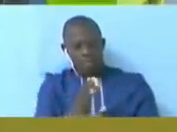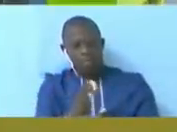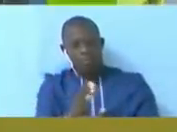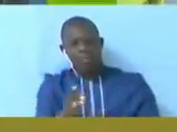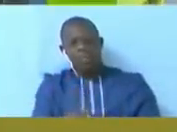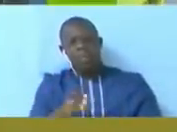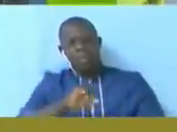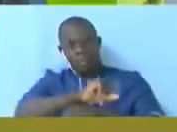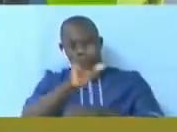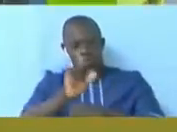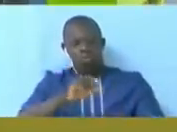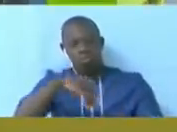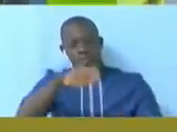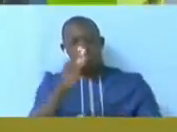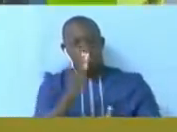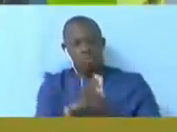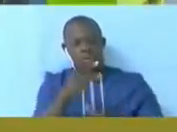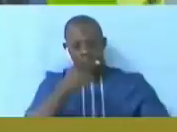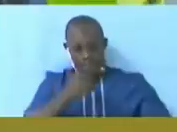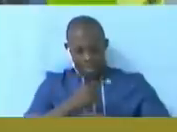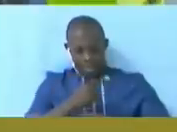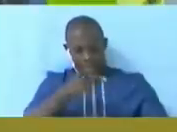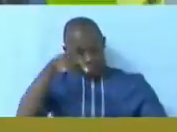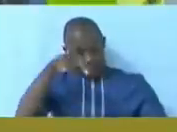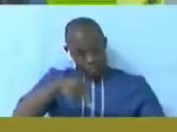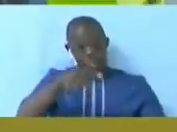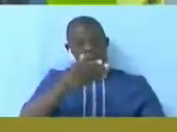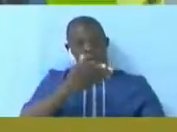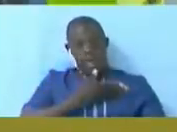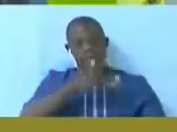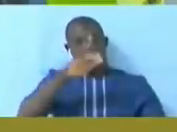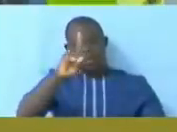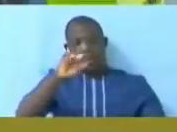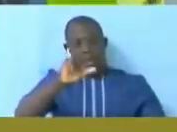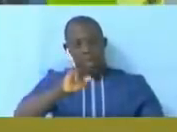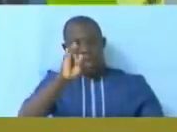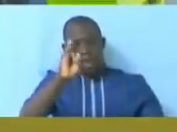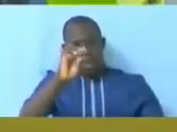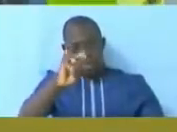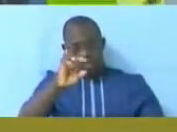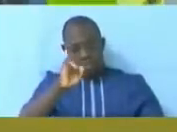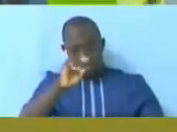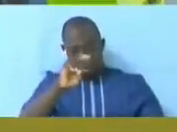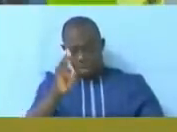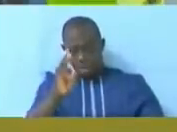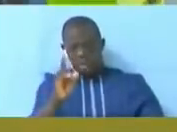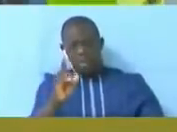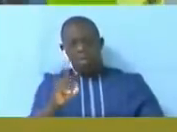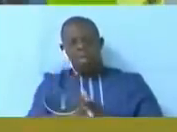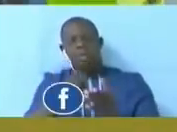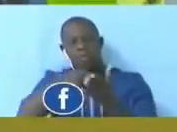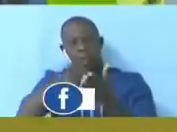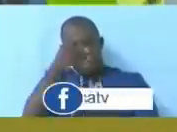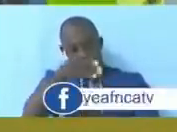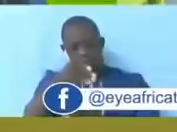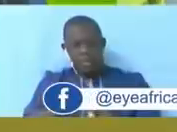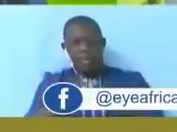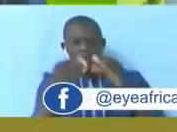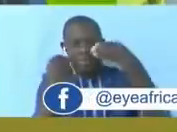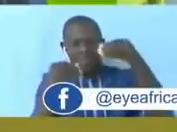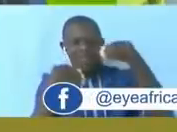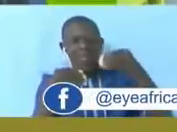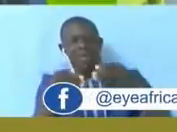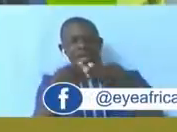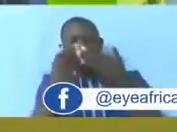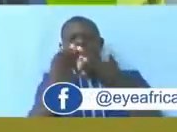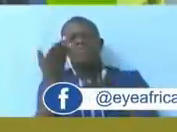Sorry? He went to Freetown. Another Freetown, Saralian Banco Gang. And he purchased the diamonds there. Ayanin diamond ol Sanje. And he was given his certificate of origin. And